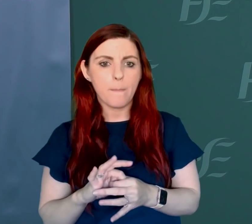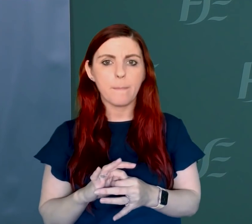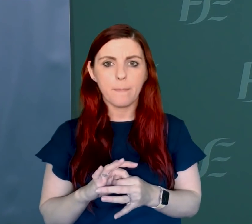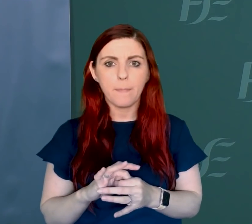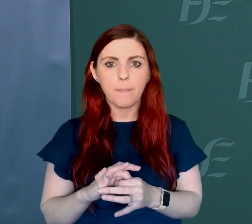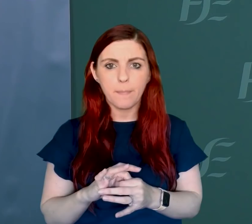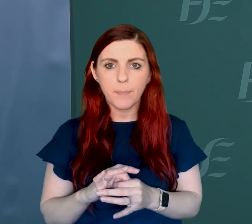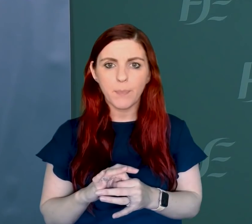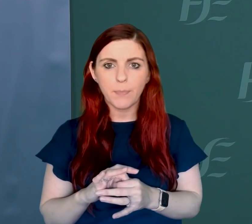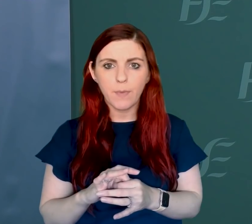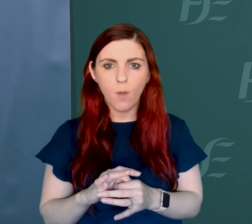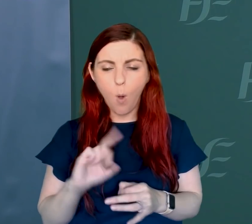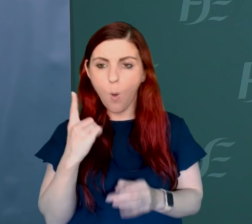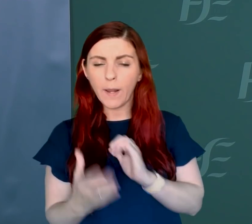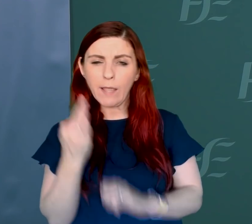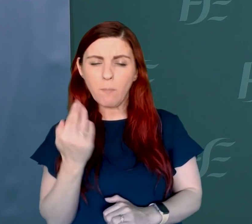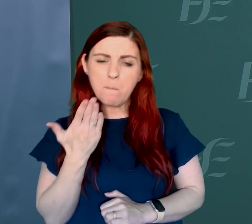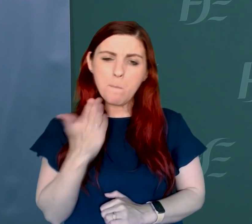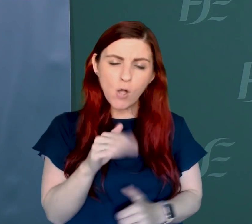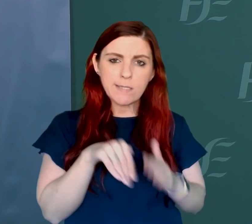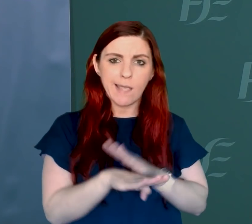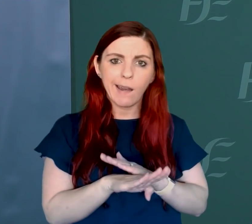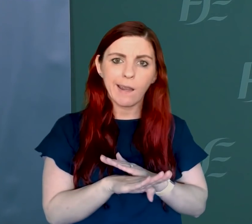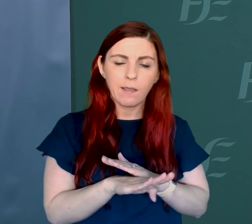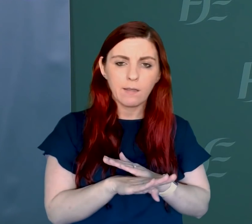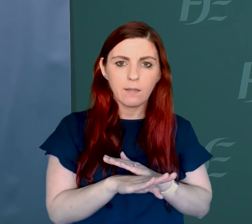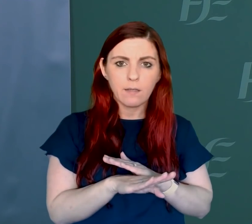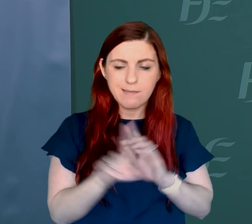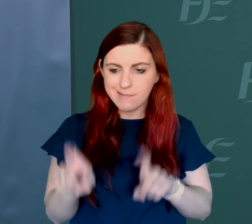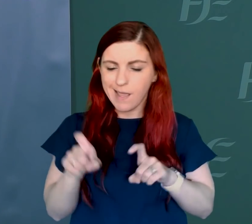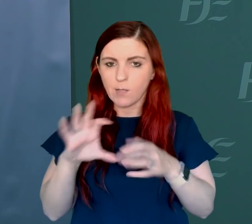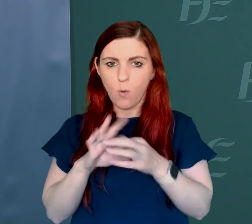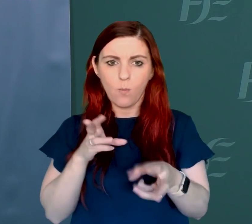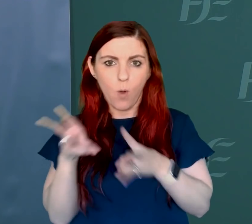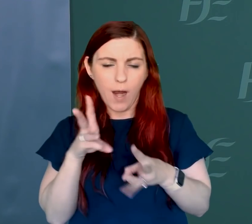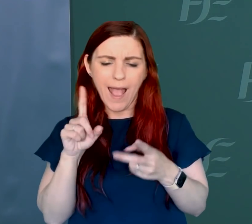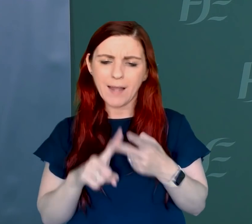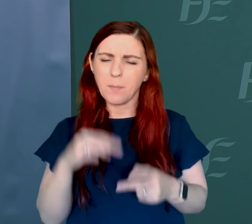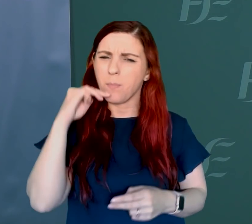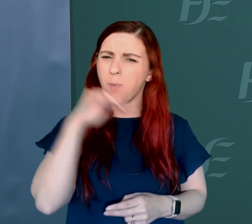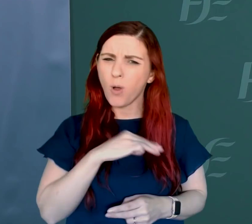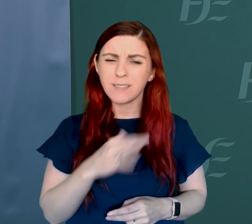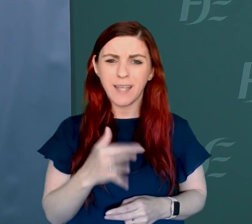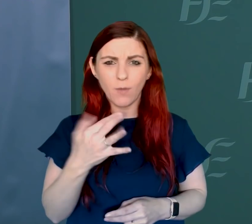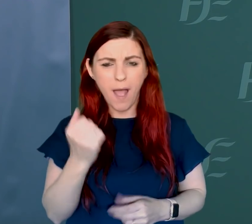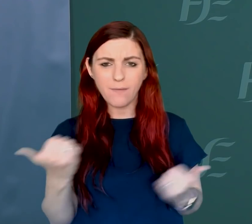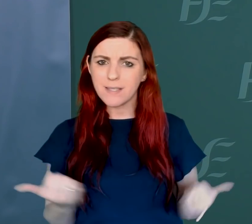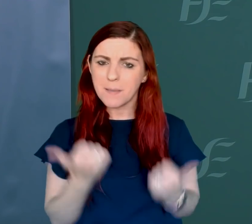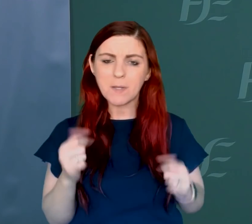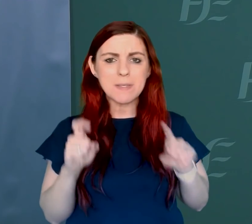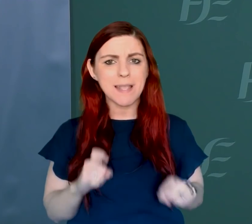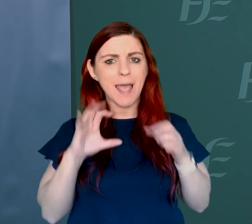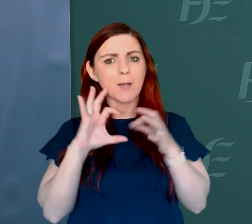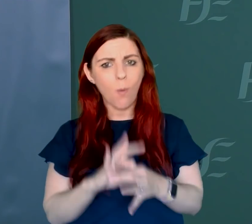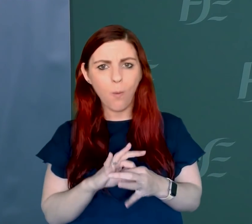exceptional circumstances as set out. And really key, if you are symptomatic, stay at home, seek a consultation, seek